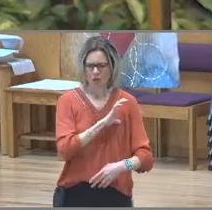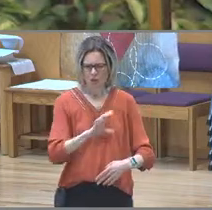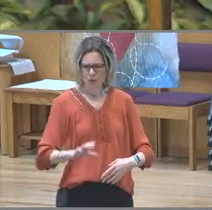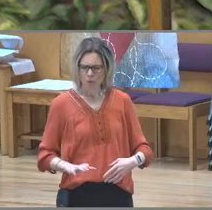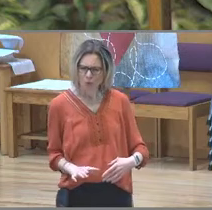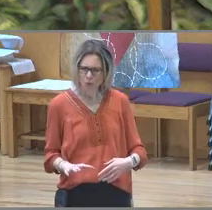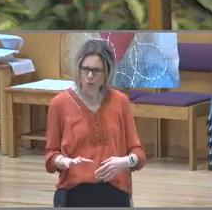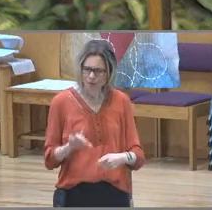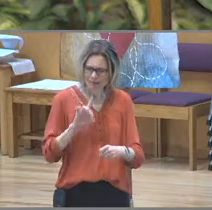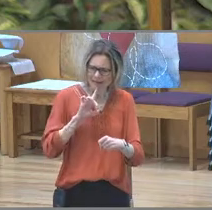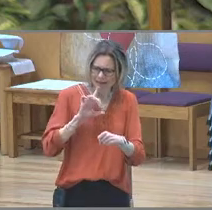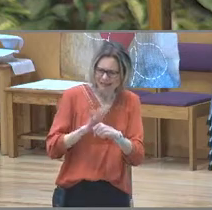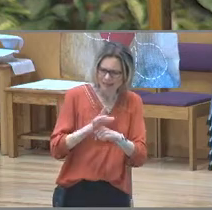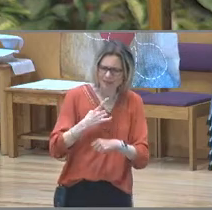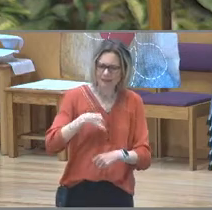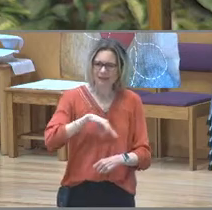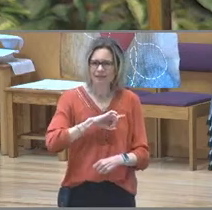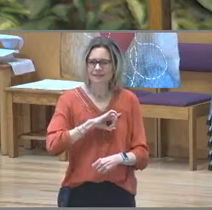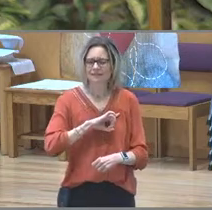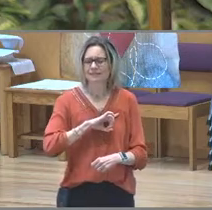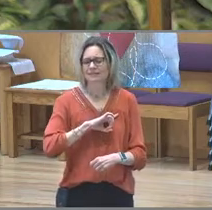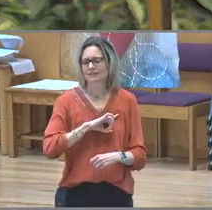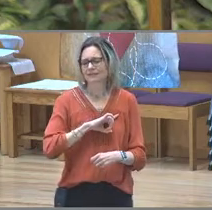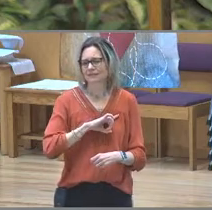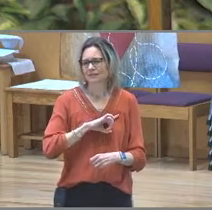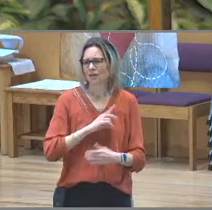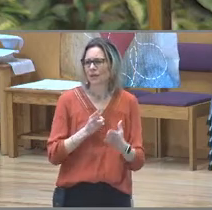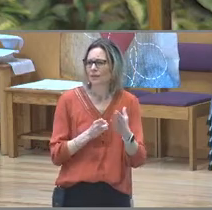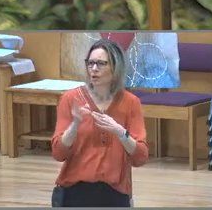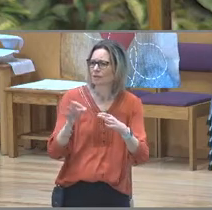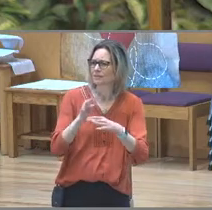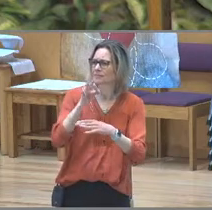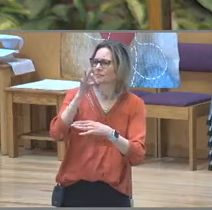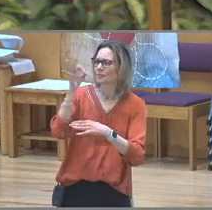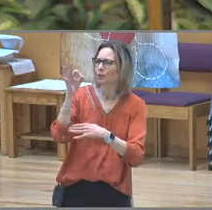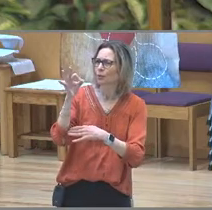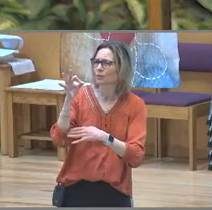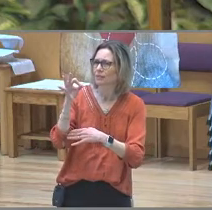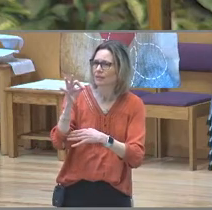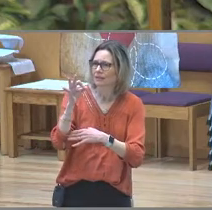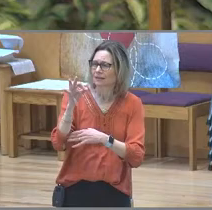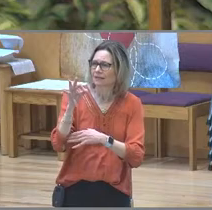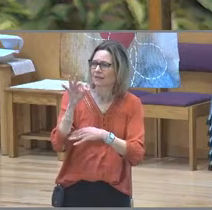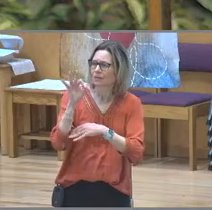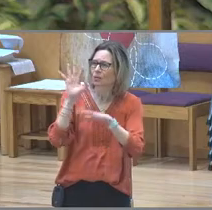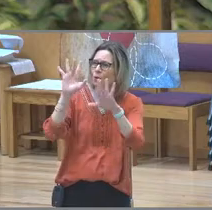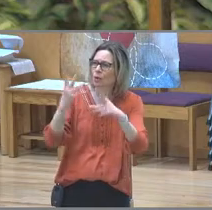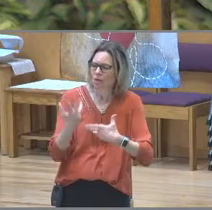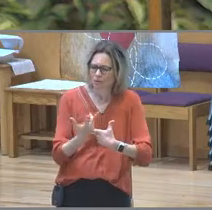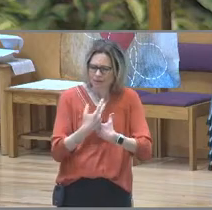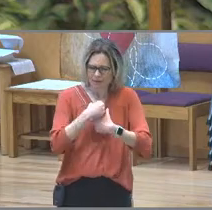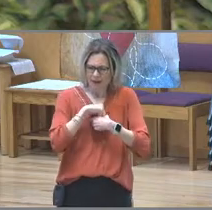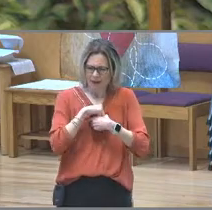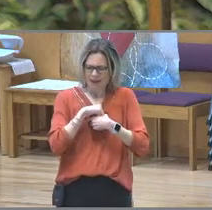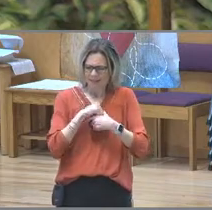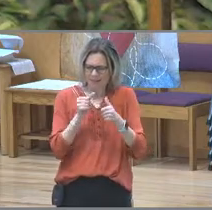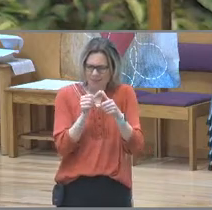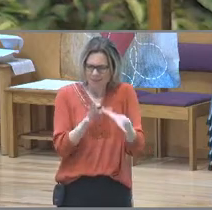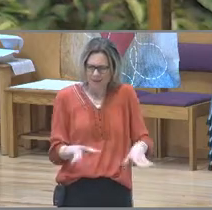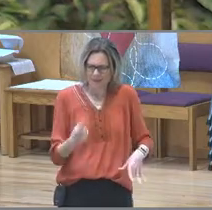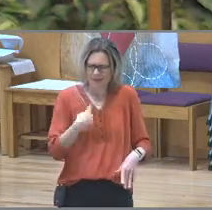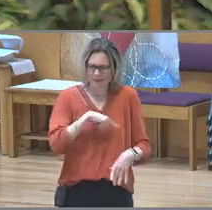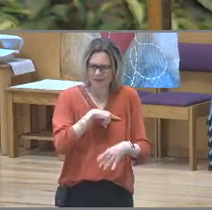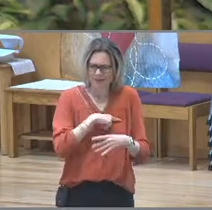Christ who claims us, and the Holy Spirit who dwells in each one of us, bless